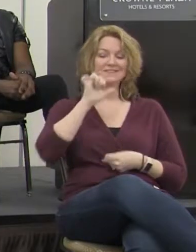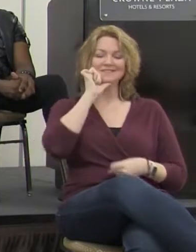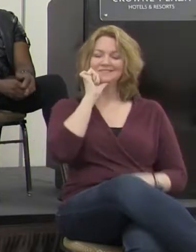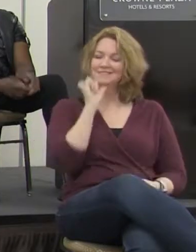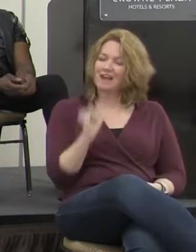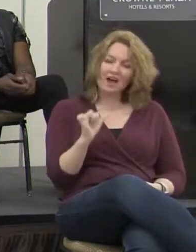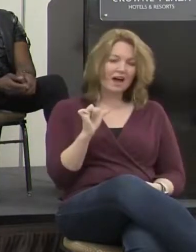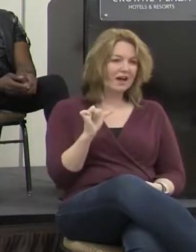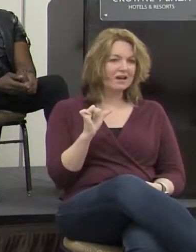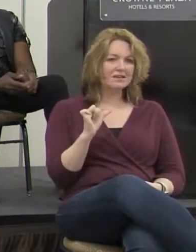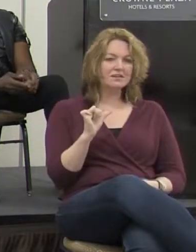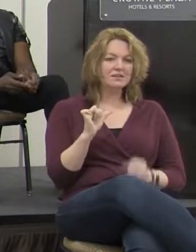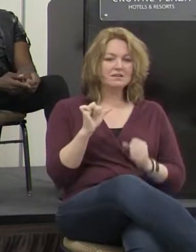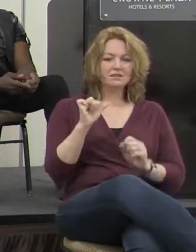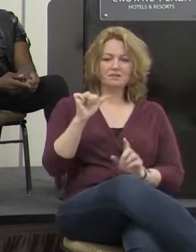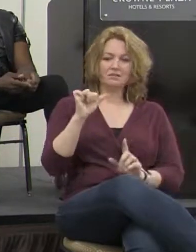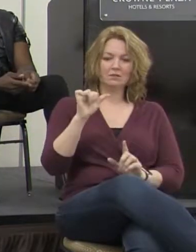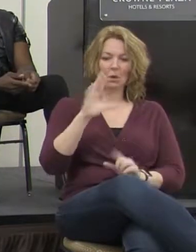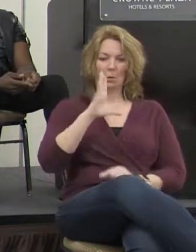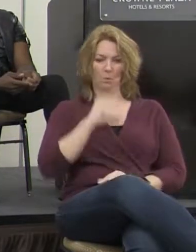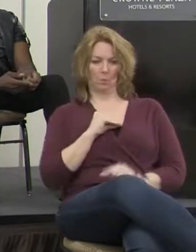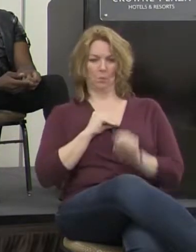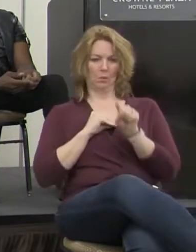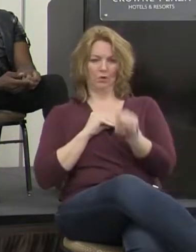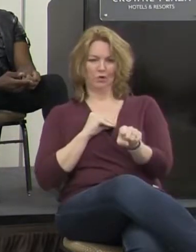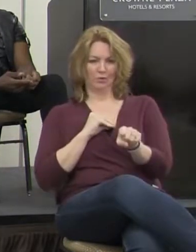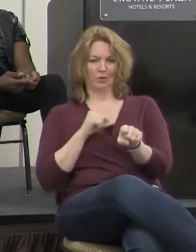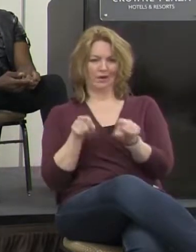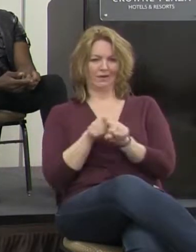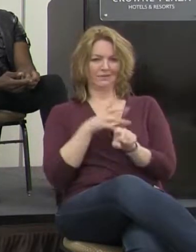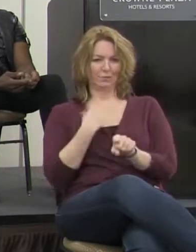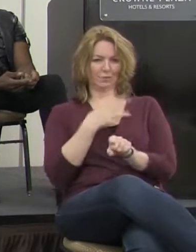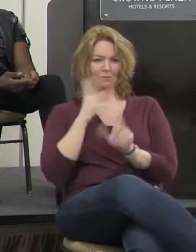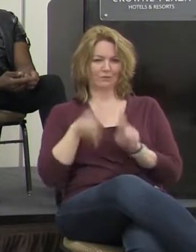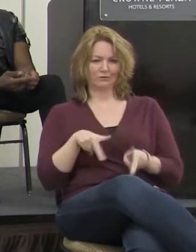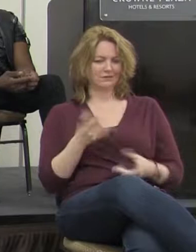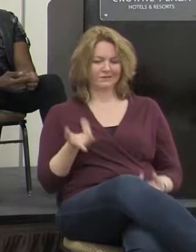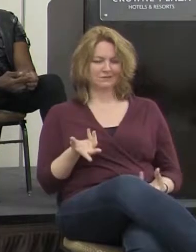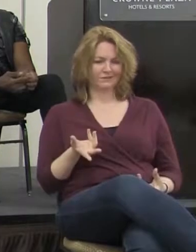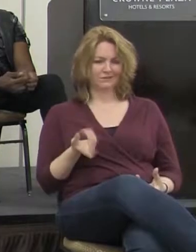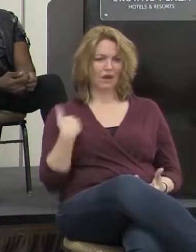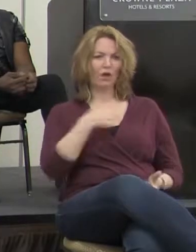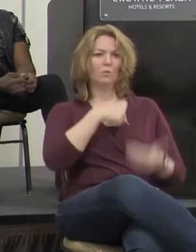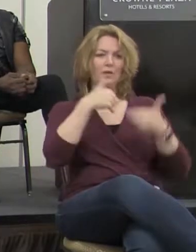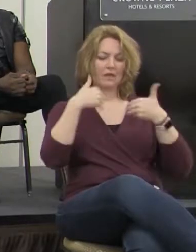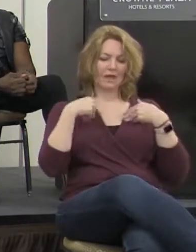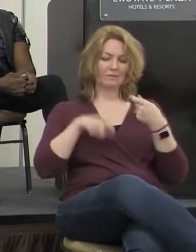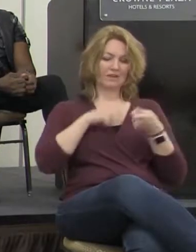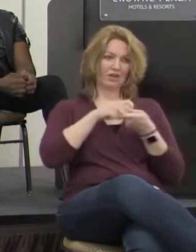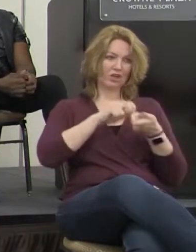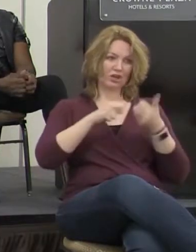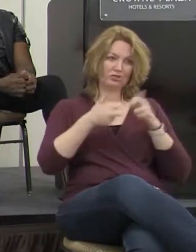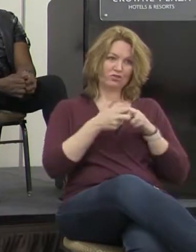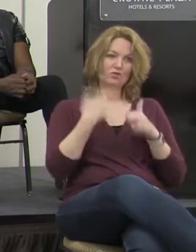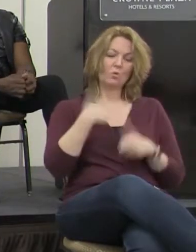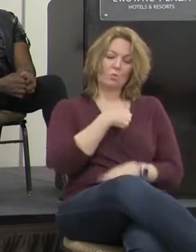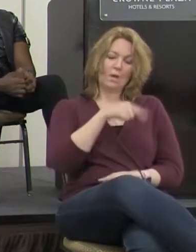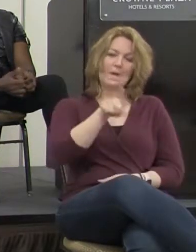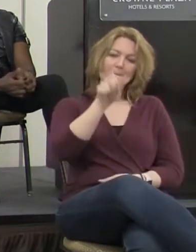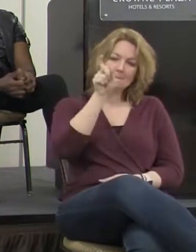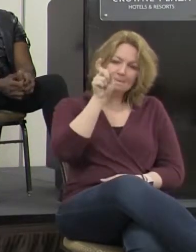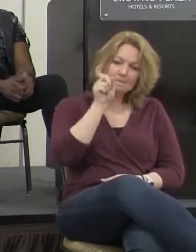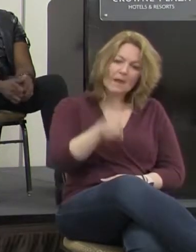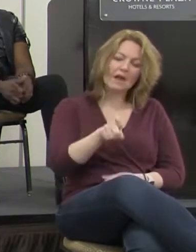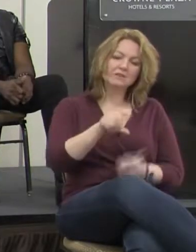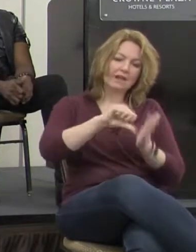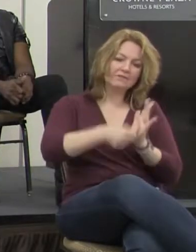not demean you being a non-POC. It means that we have particular issues that we must highlight